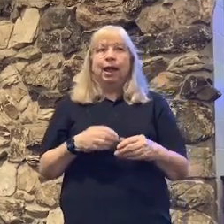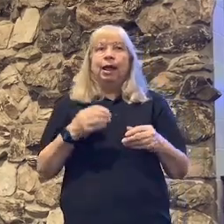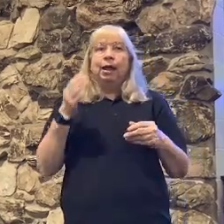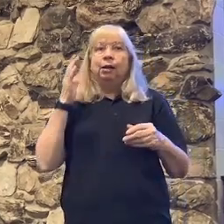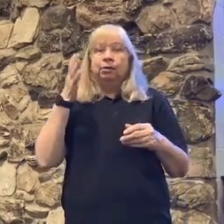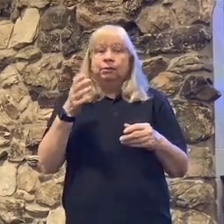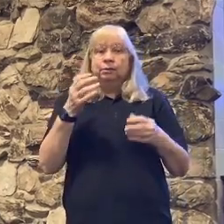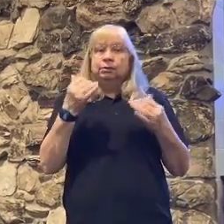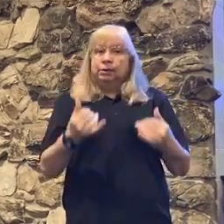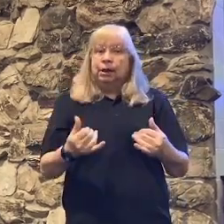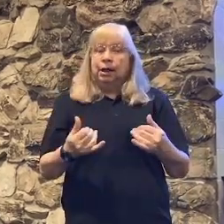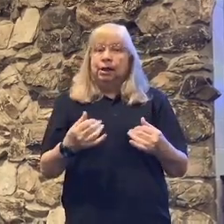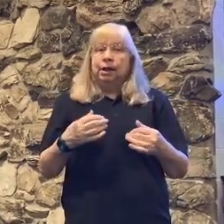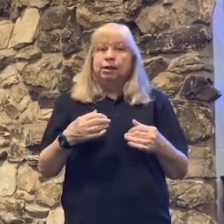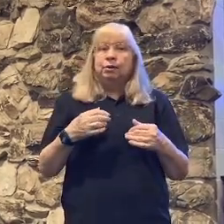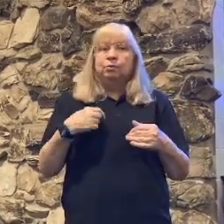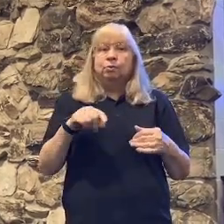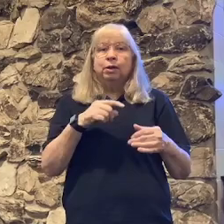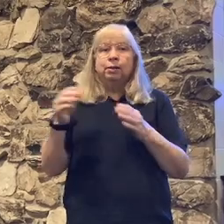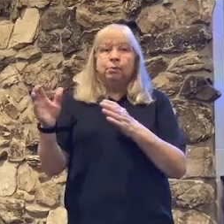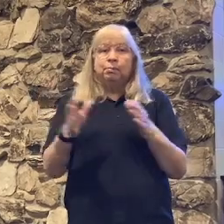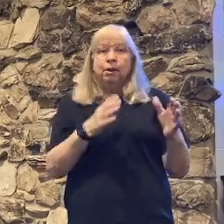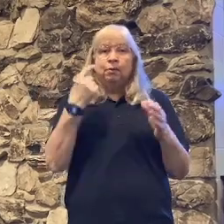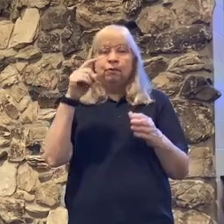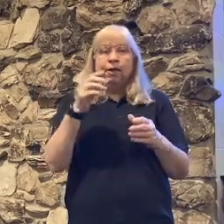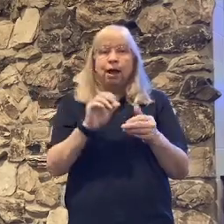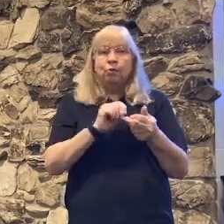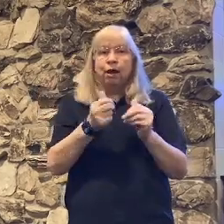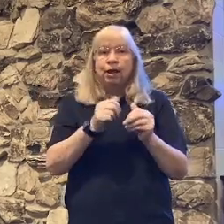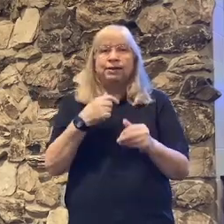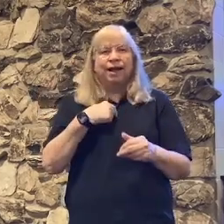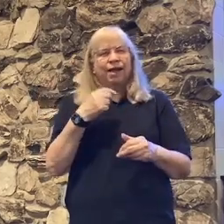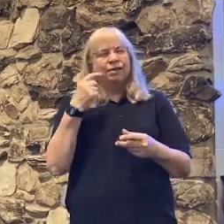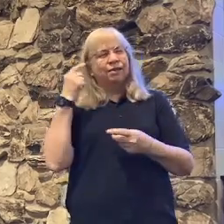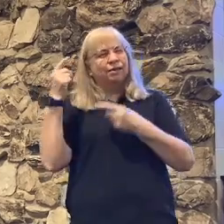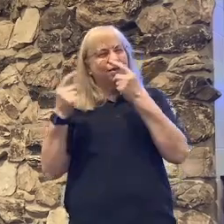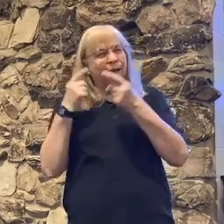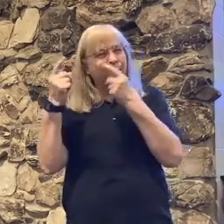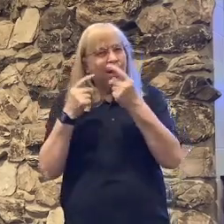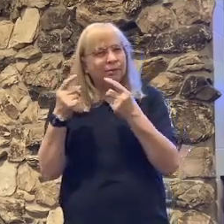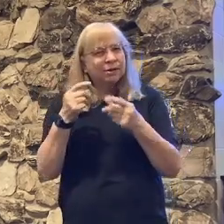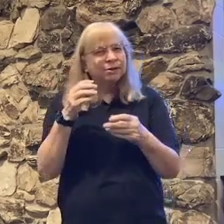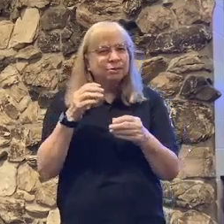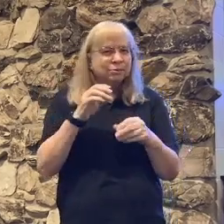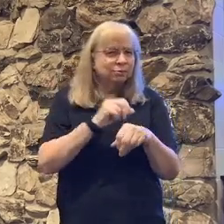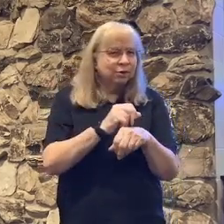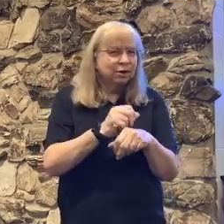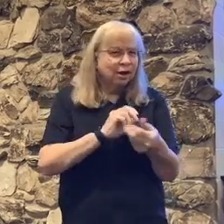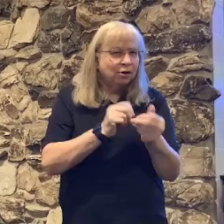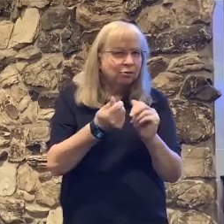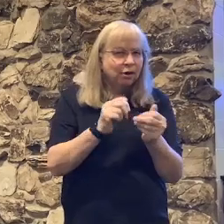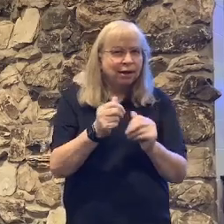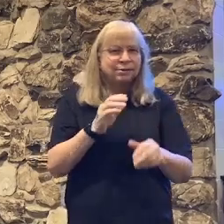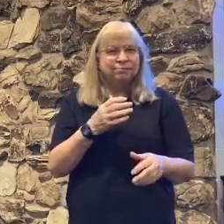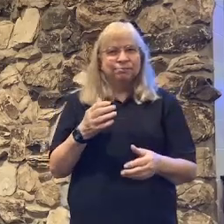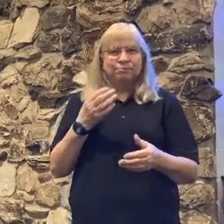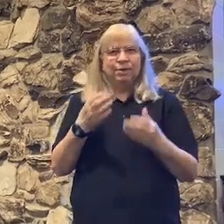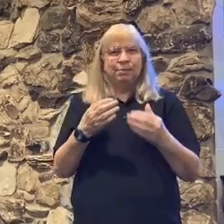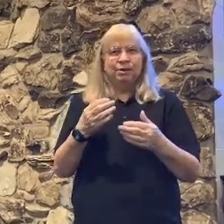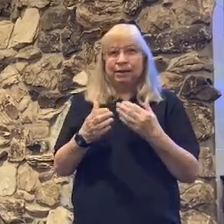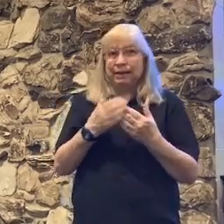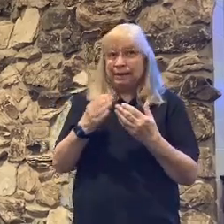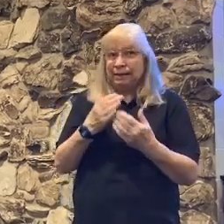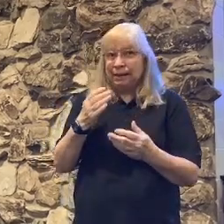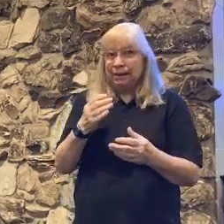as we continue to prepare for that race, you know, as I thought about this working on a race, now you'd think it's pretty simple,